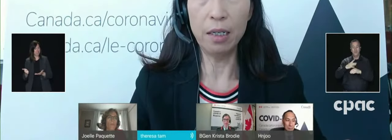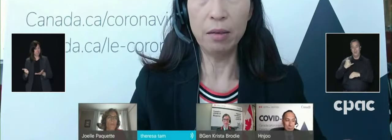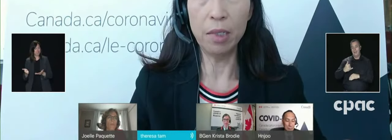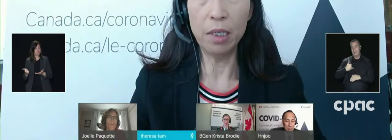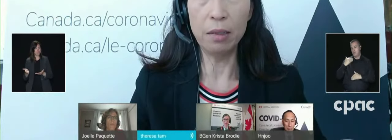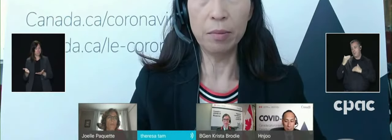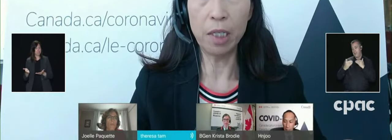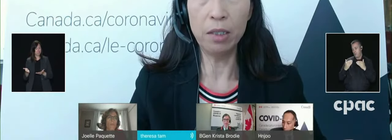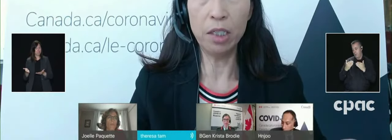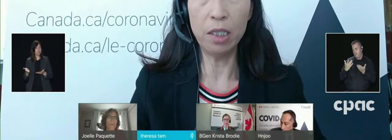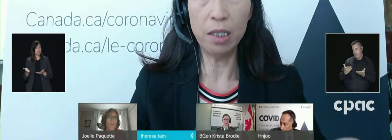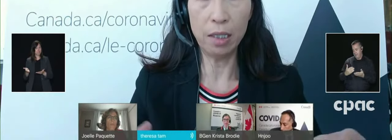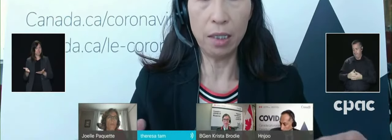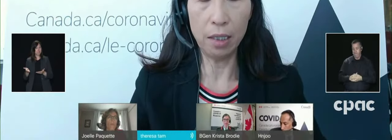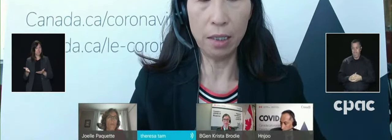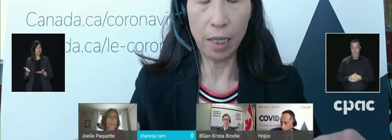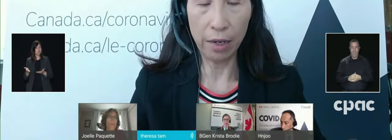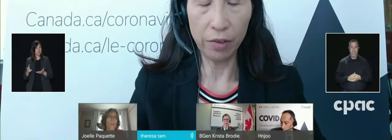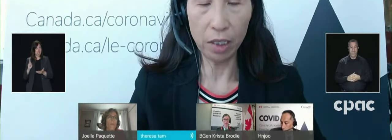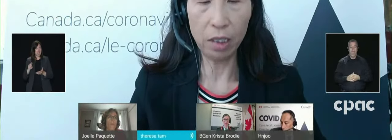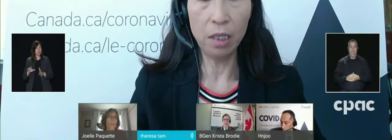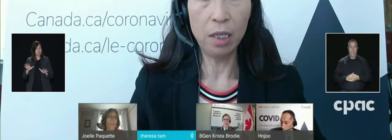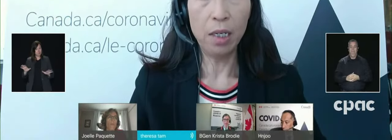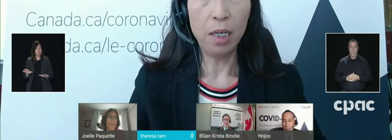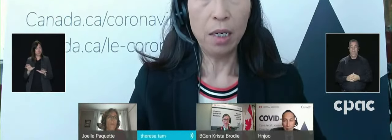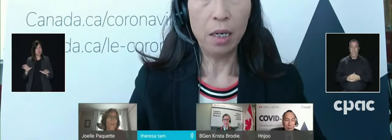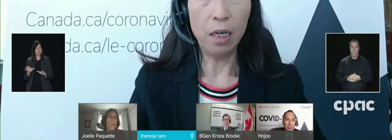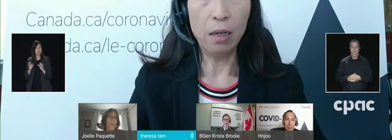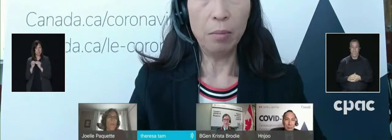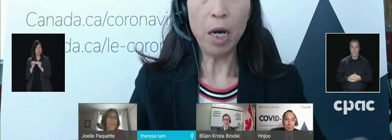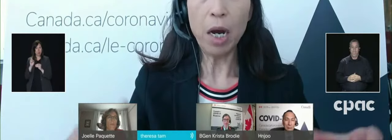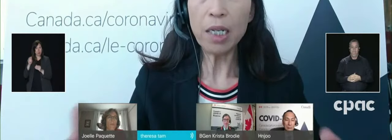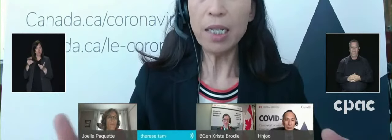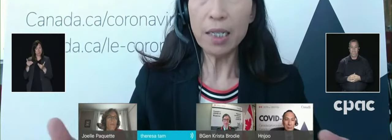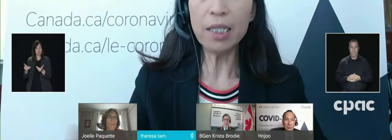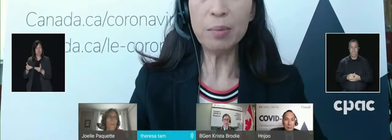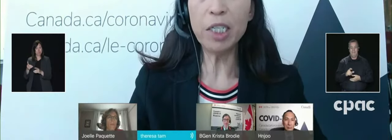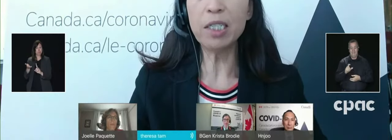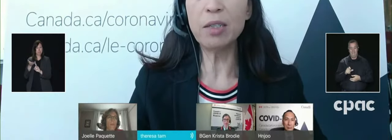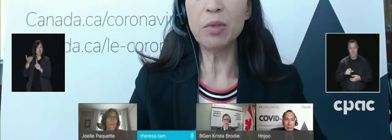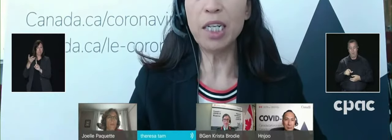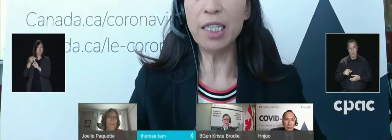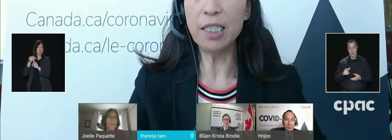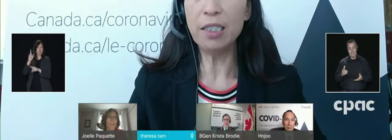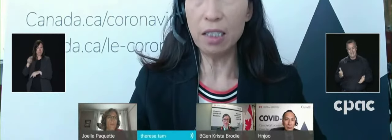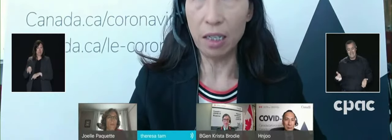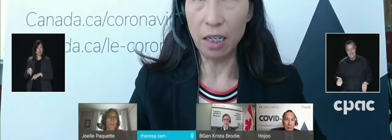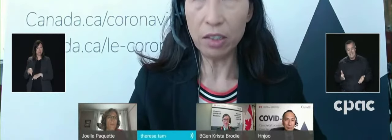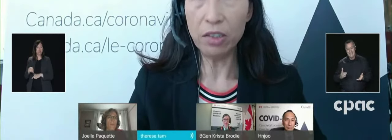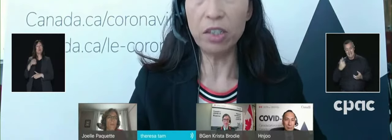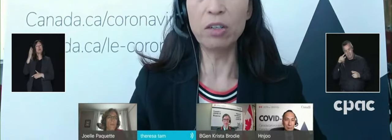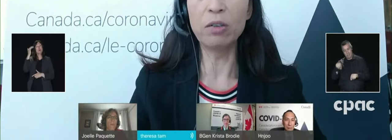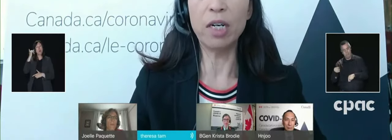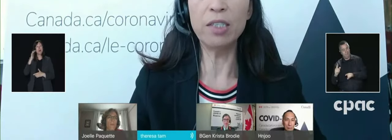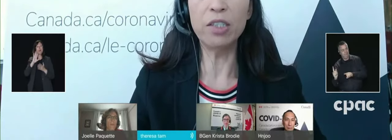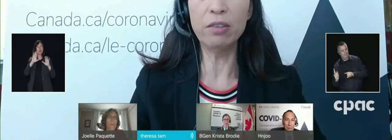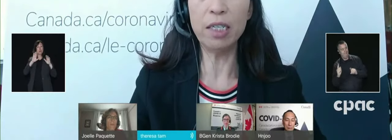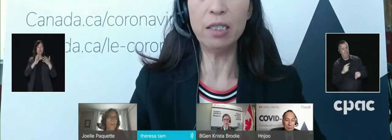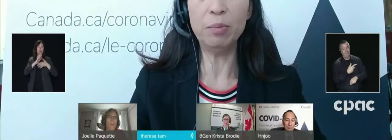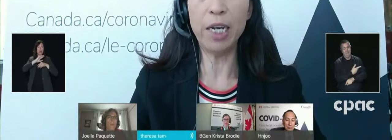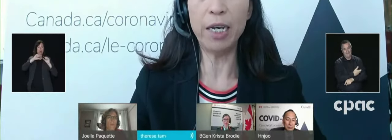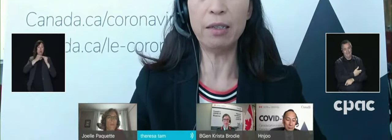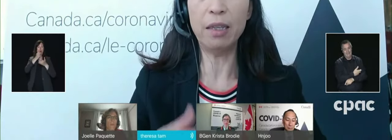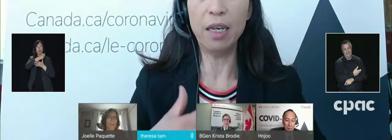a concerted effort. Partly it is because they were later to start. So I